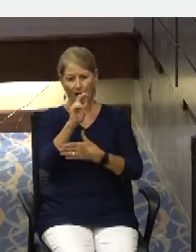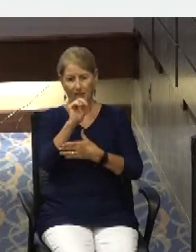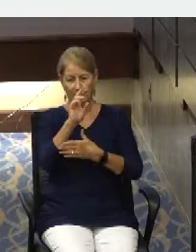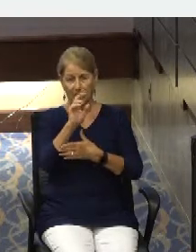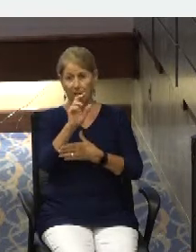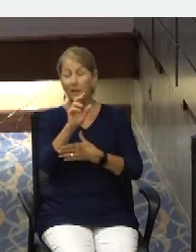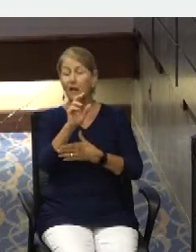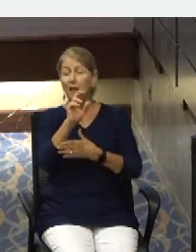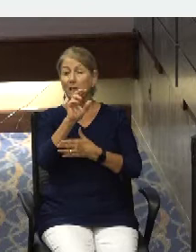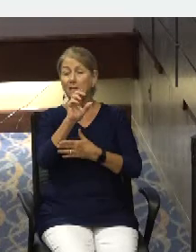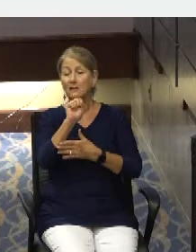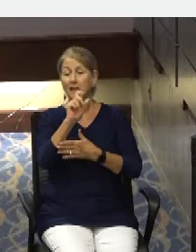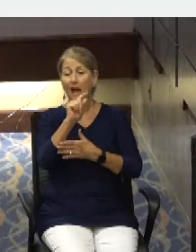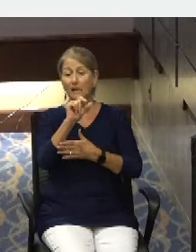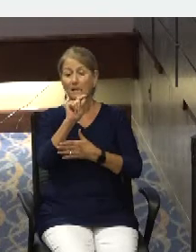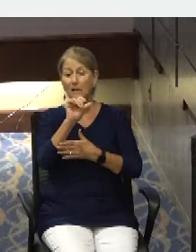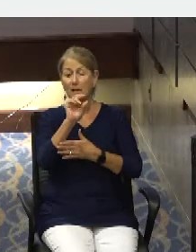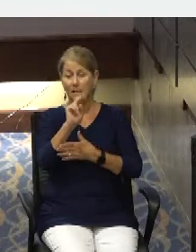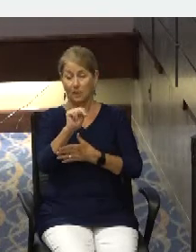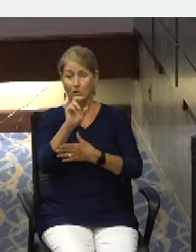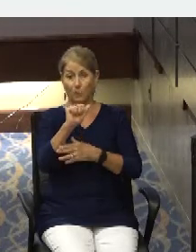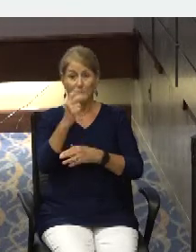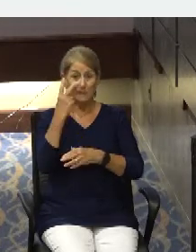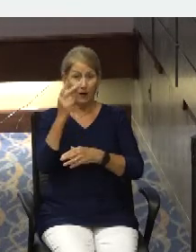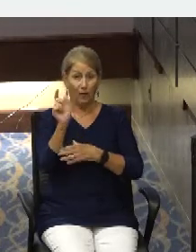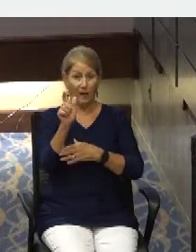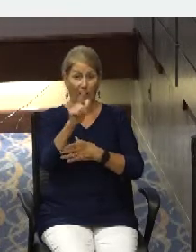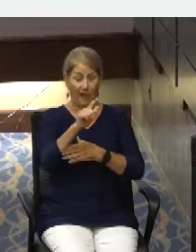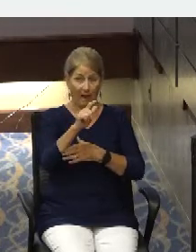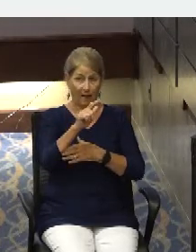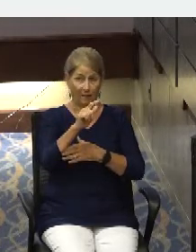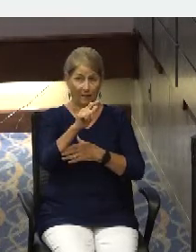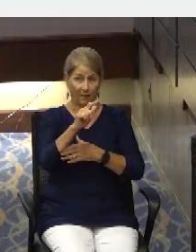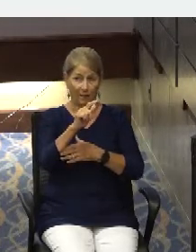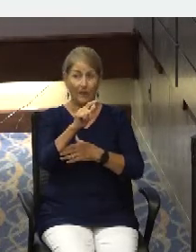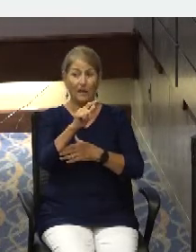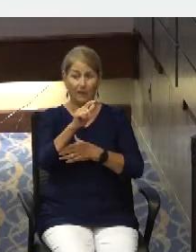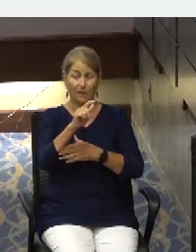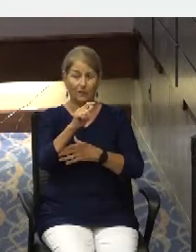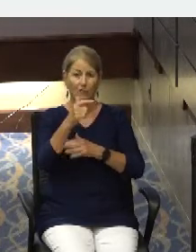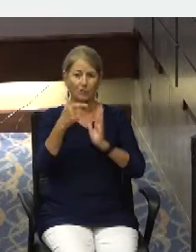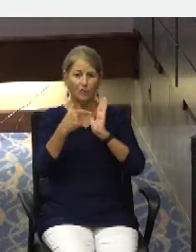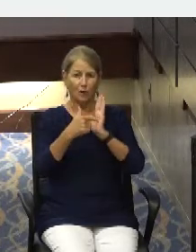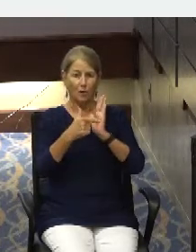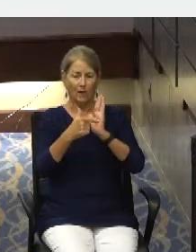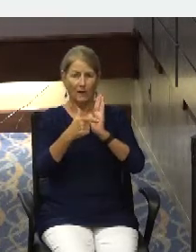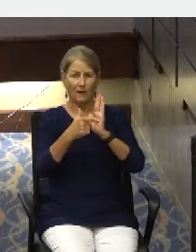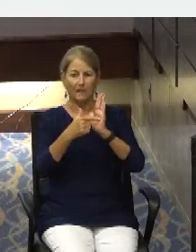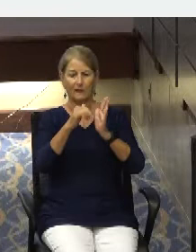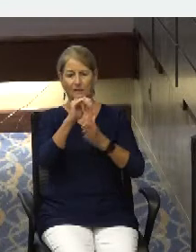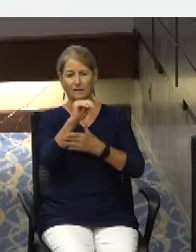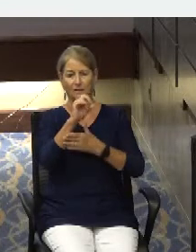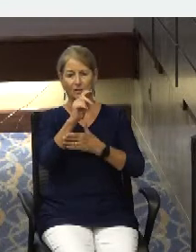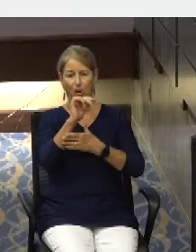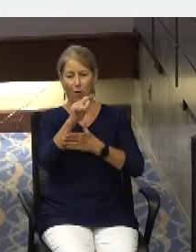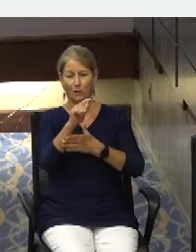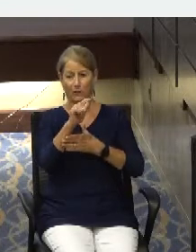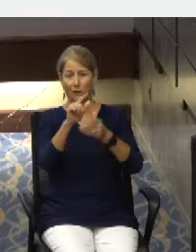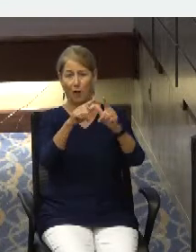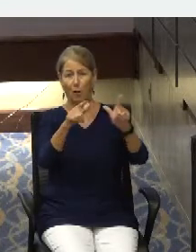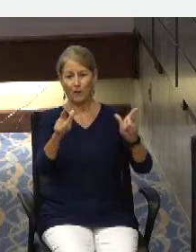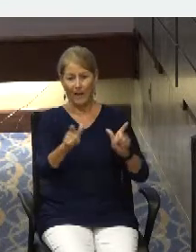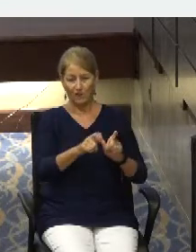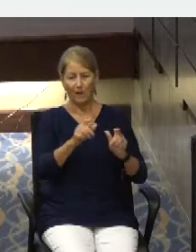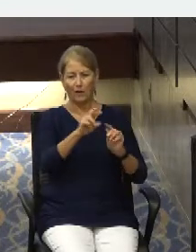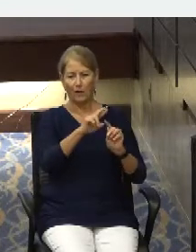on the left a rendering of the piece installed in the location. And then you'll see on the right some of